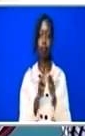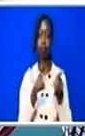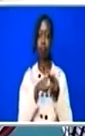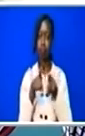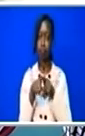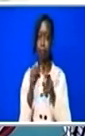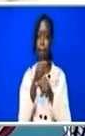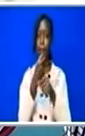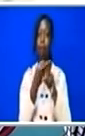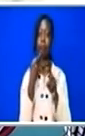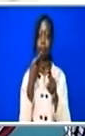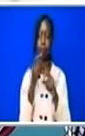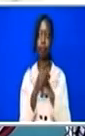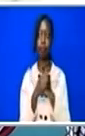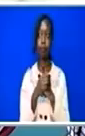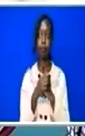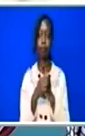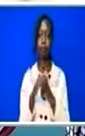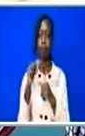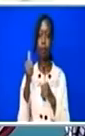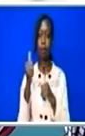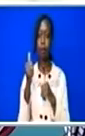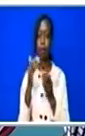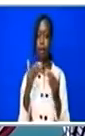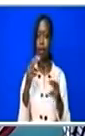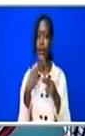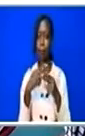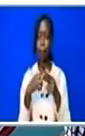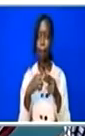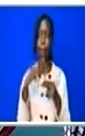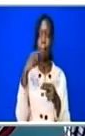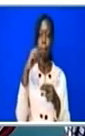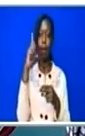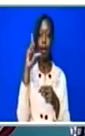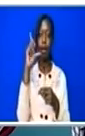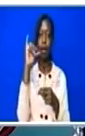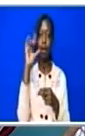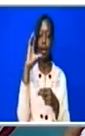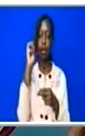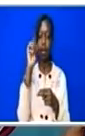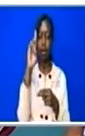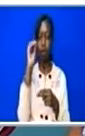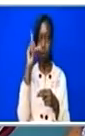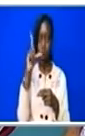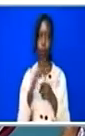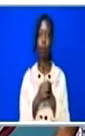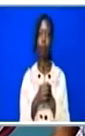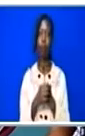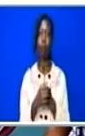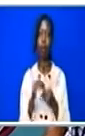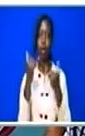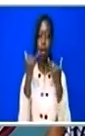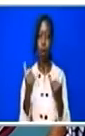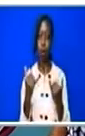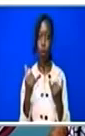made up of another compound that is known as glycerol. So lipids are made